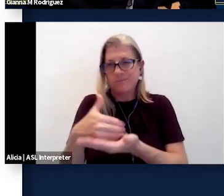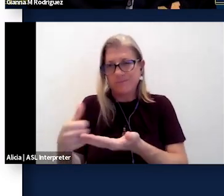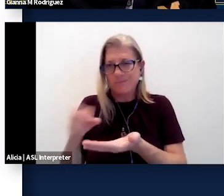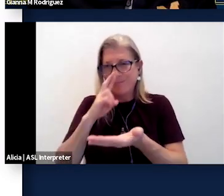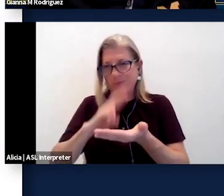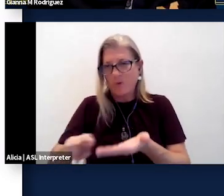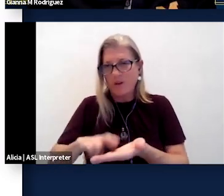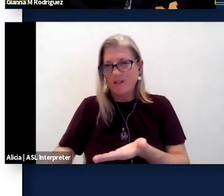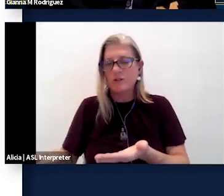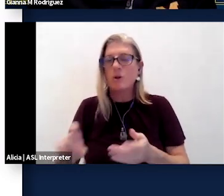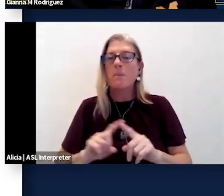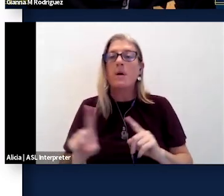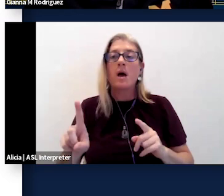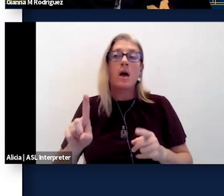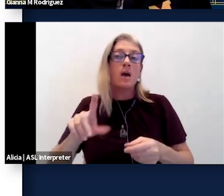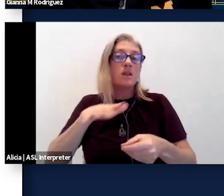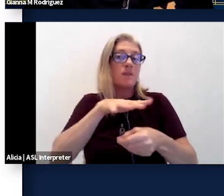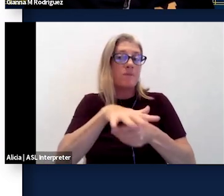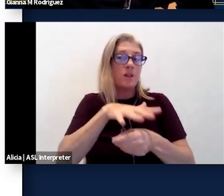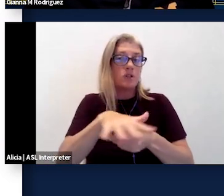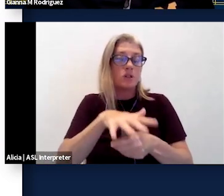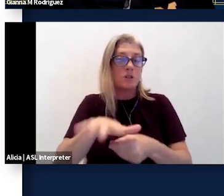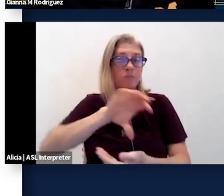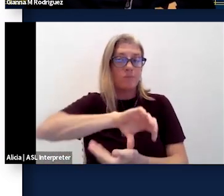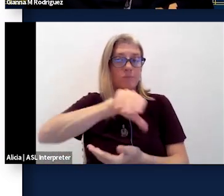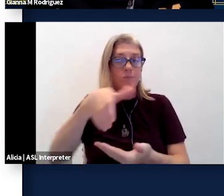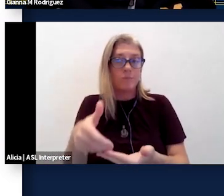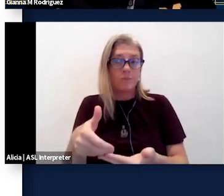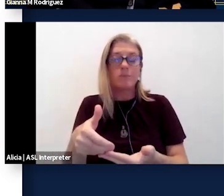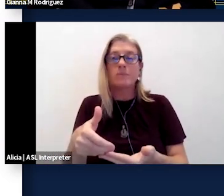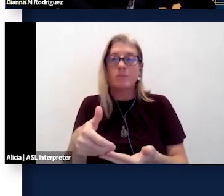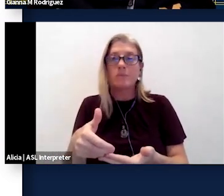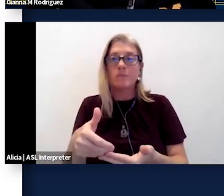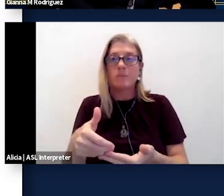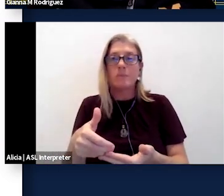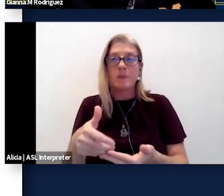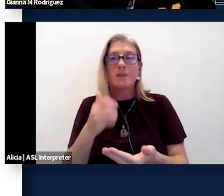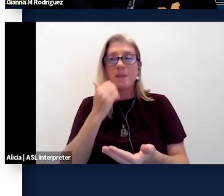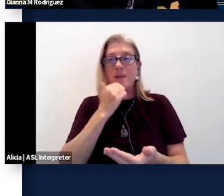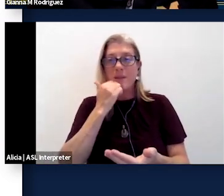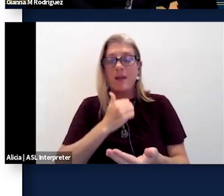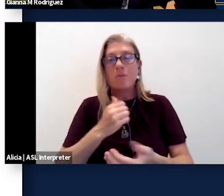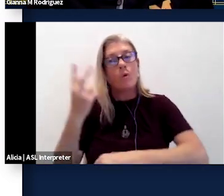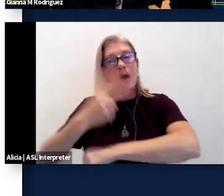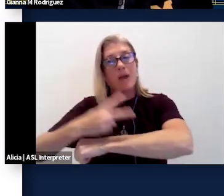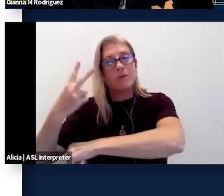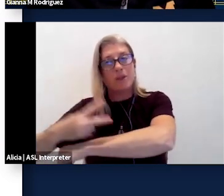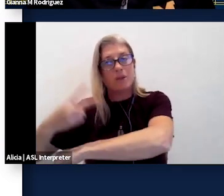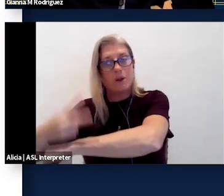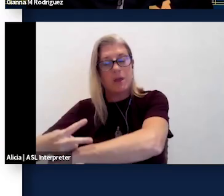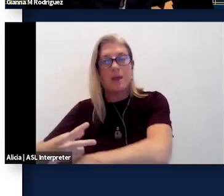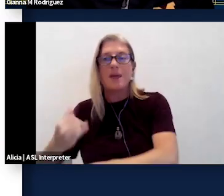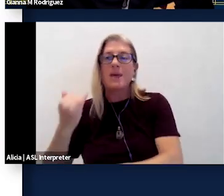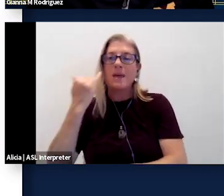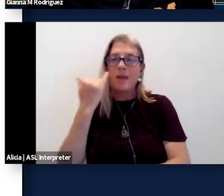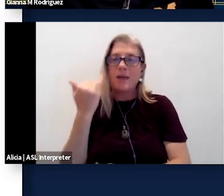but, sufficient enough. So moderate to large outputs, at least daily or every other day. And of course, if it's every other